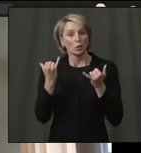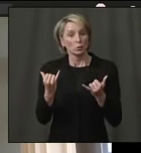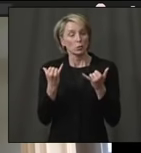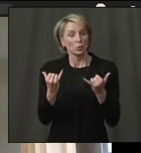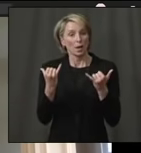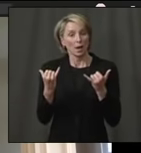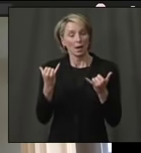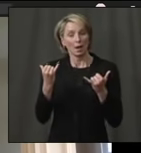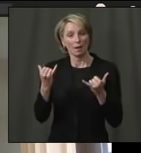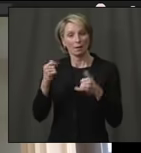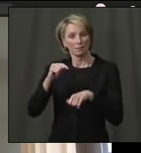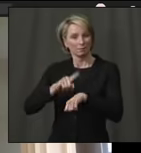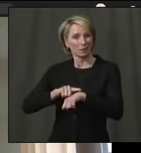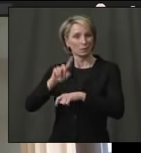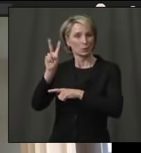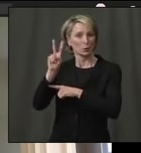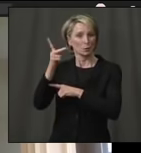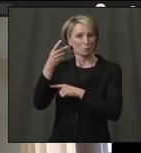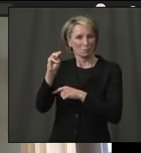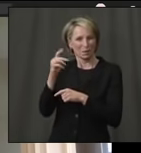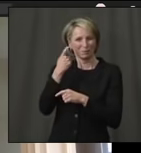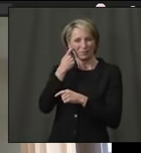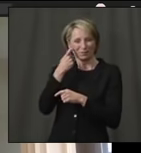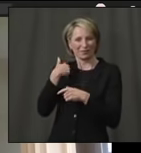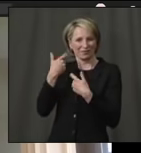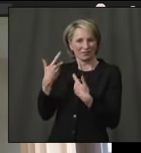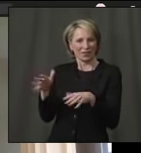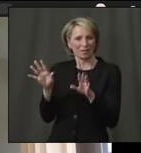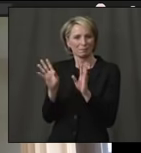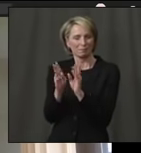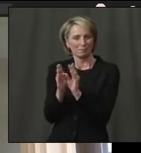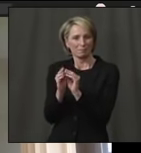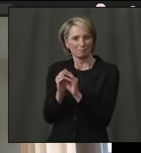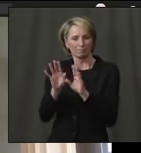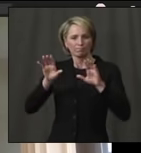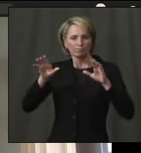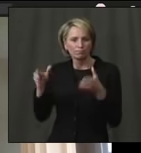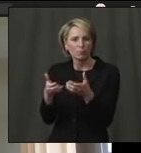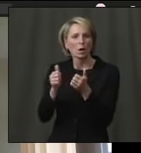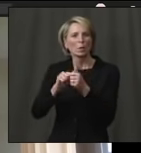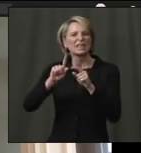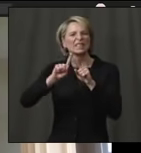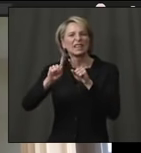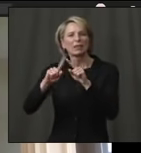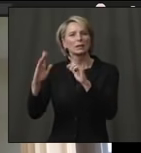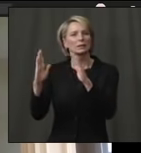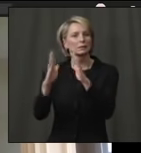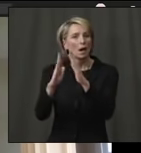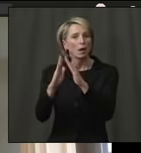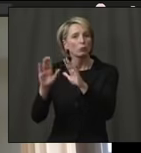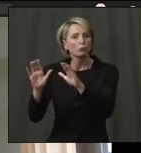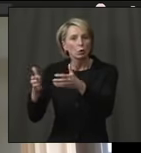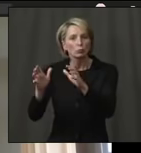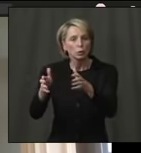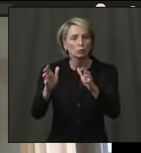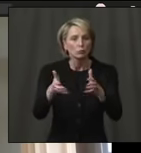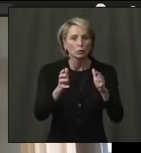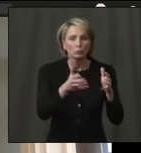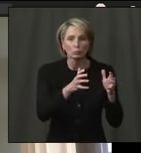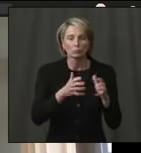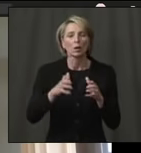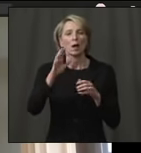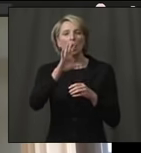of the Council of Small Towns, the Connecticut Conference of Municipalities, and the Connecticut Conference